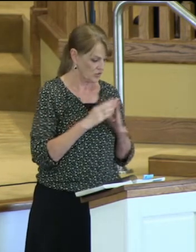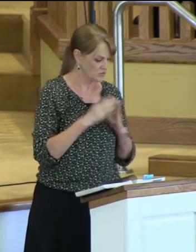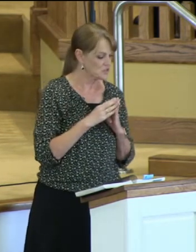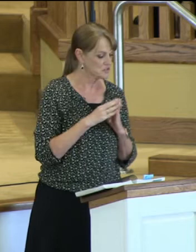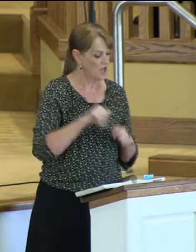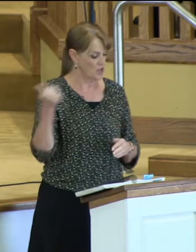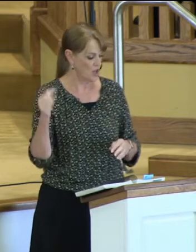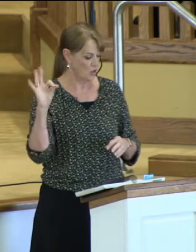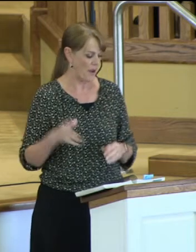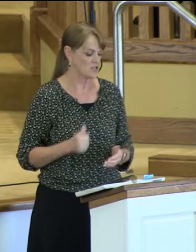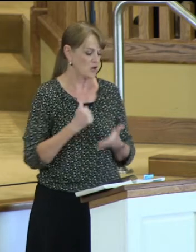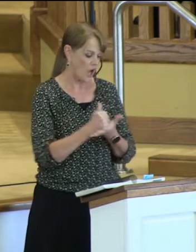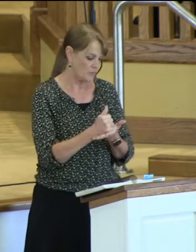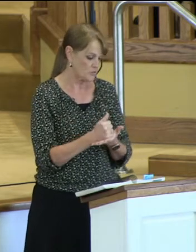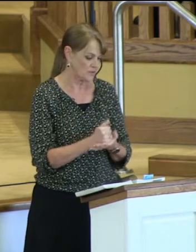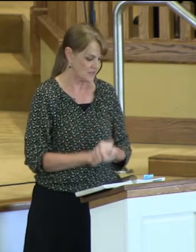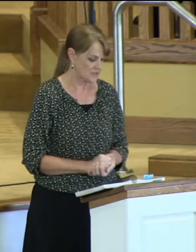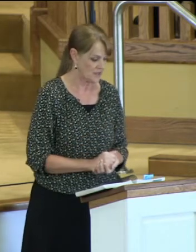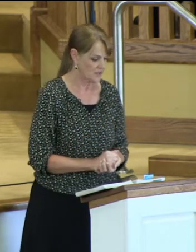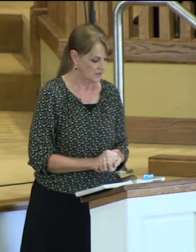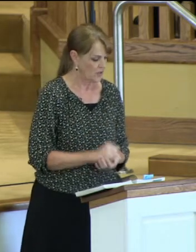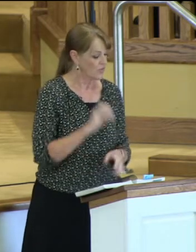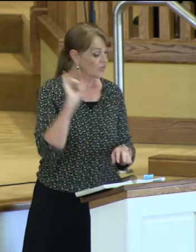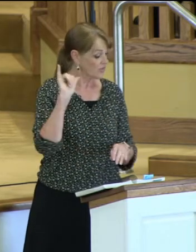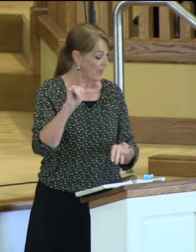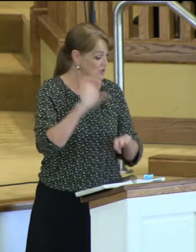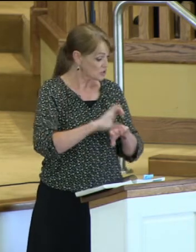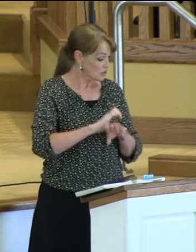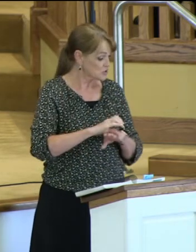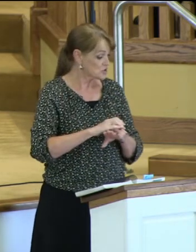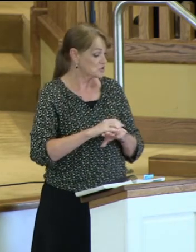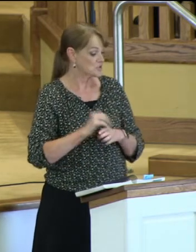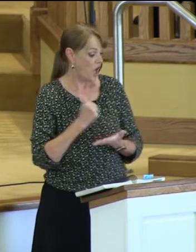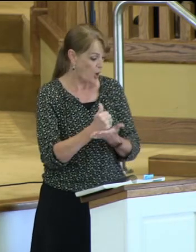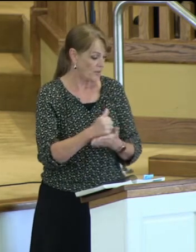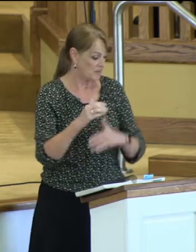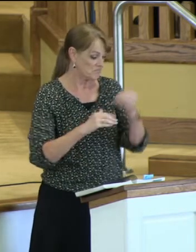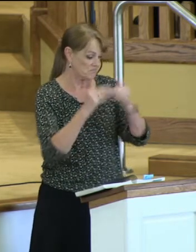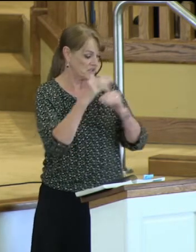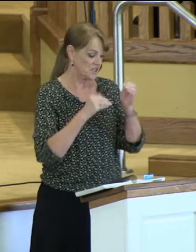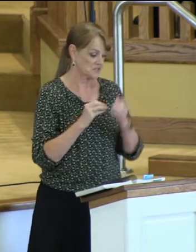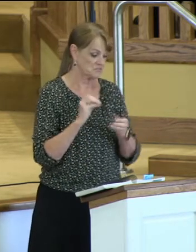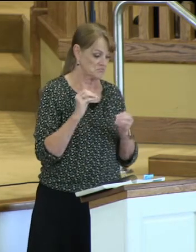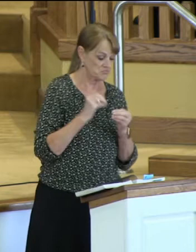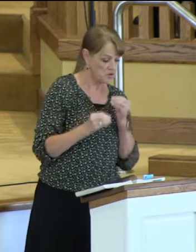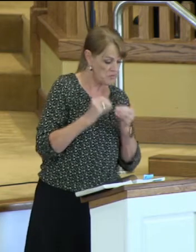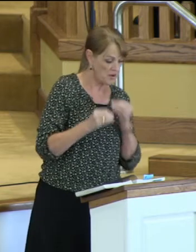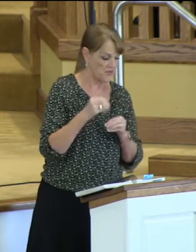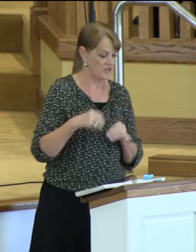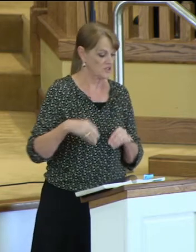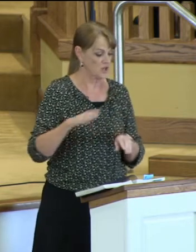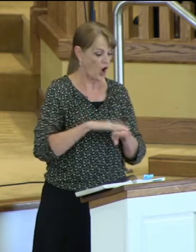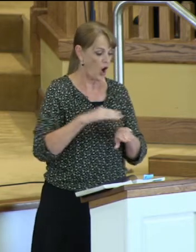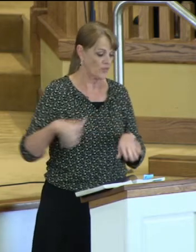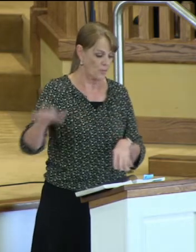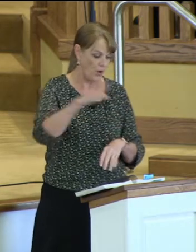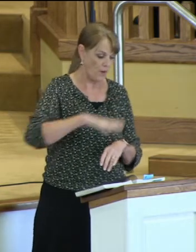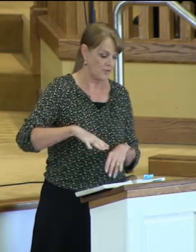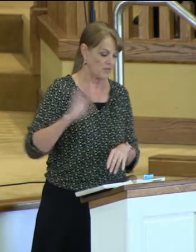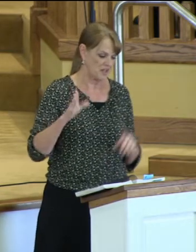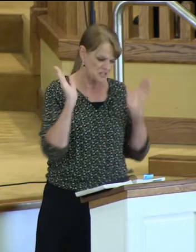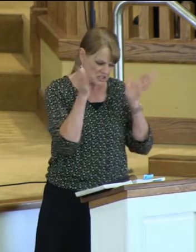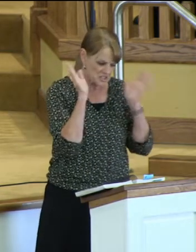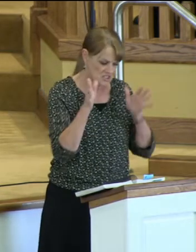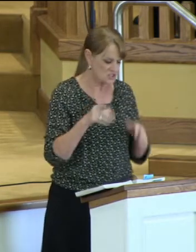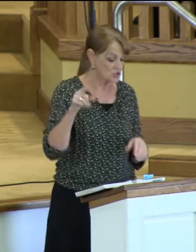also. The Santo Domingo church is helping them fix some things on the property that need attention. This church has baptized one person